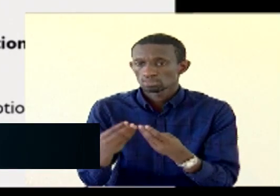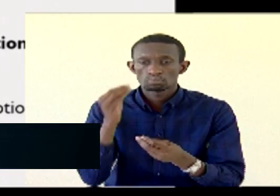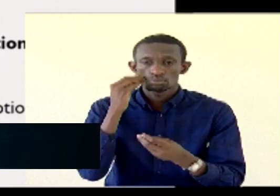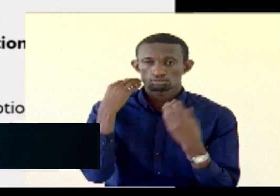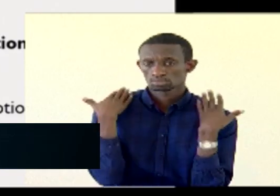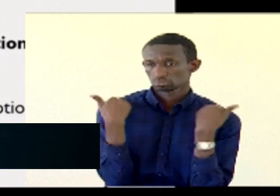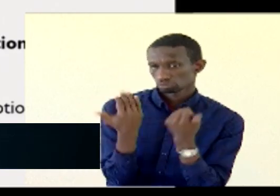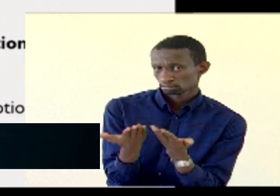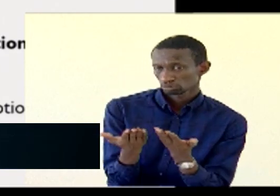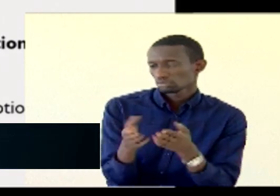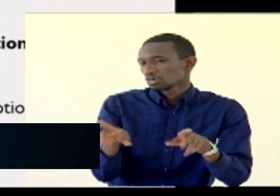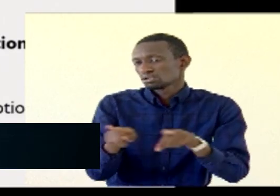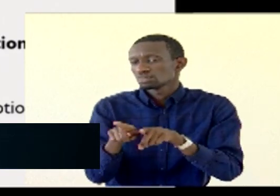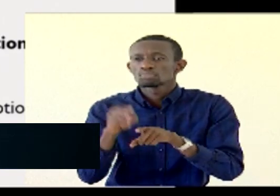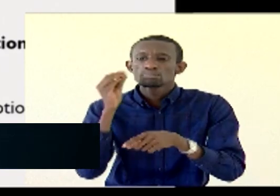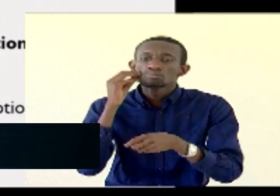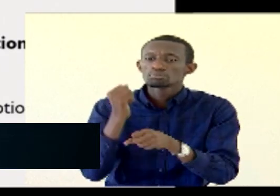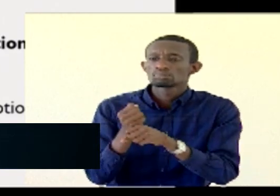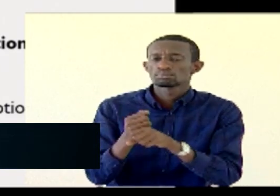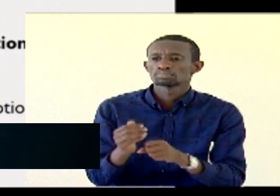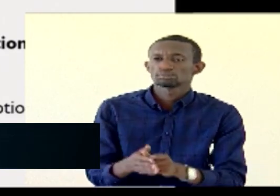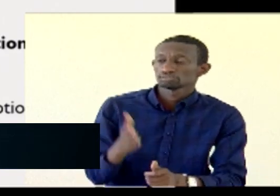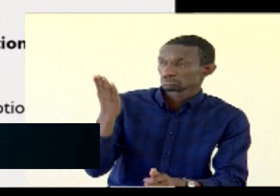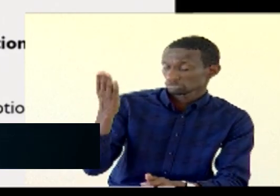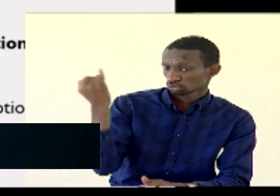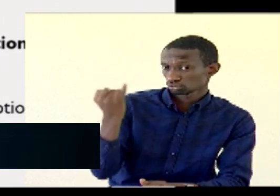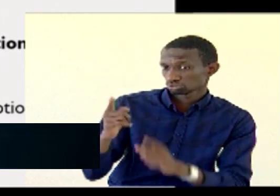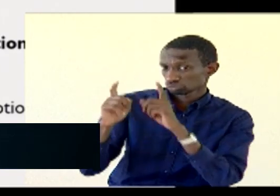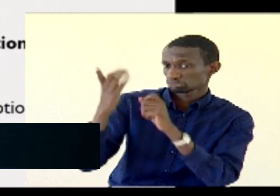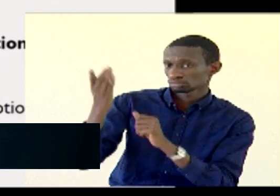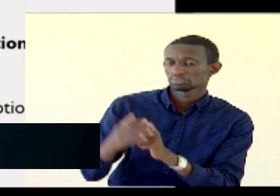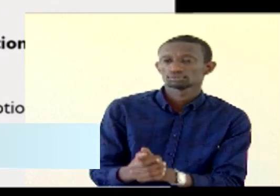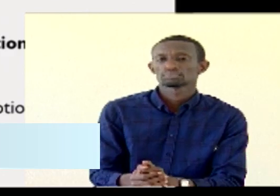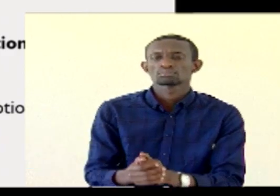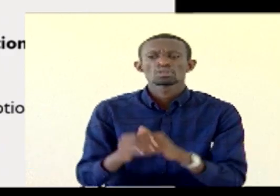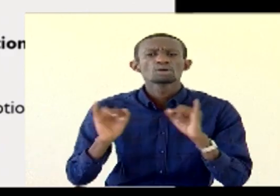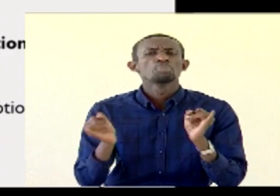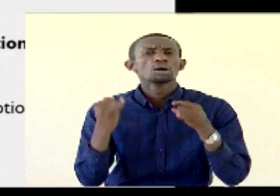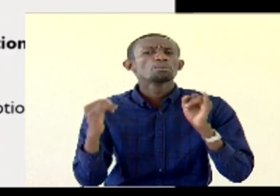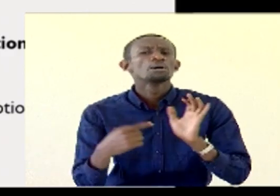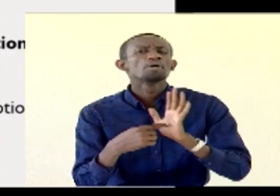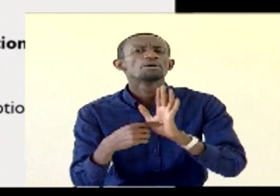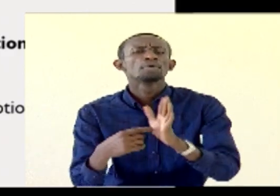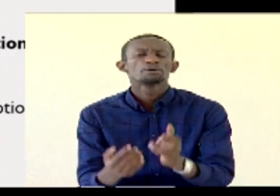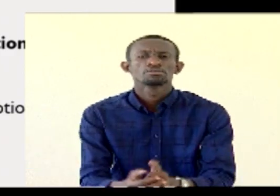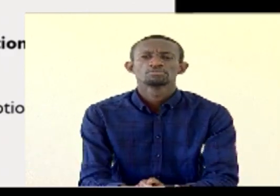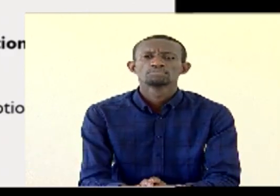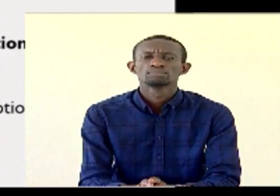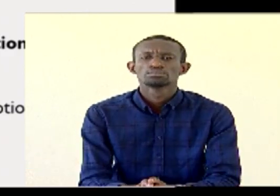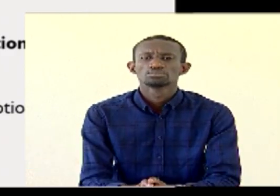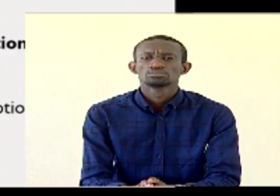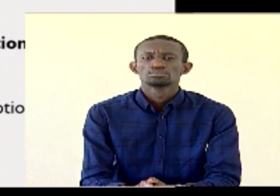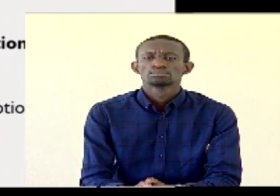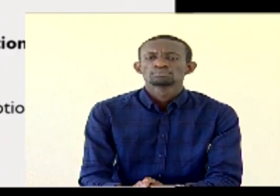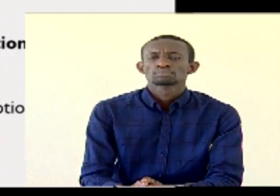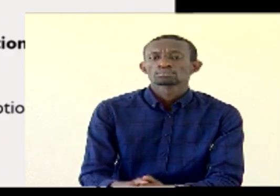or homework. We have the diagram that tries to show you, this diagram is trying to show you, the diagram below